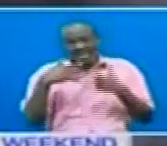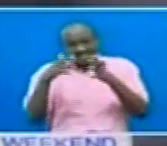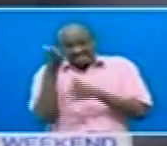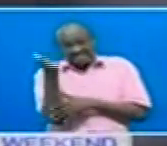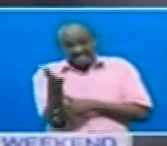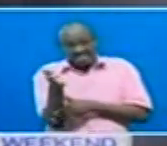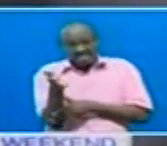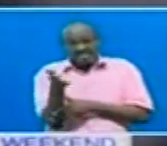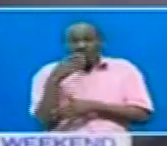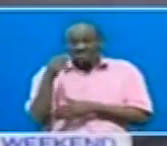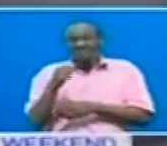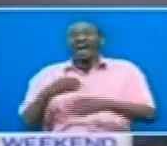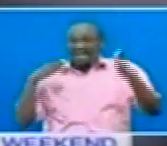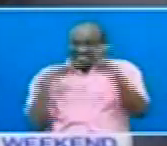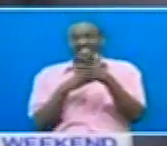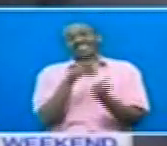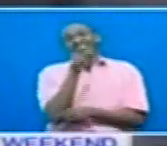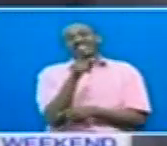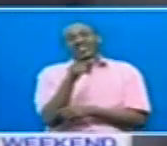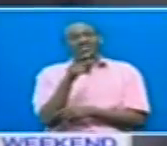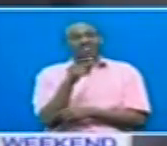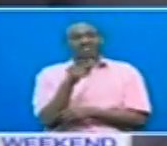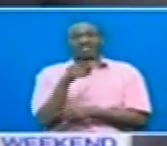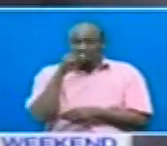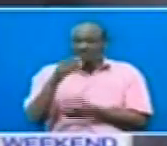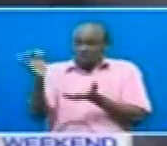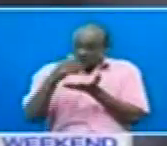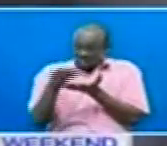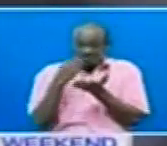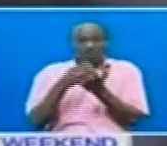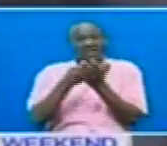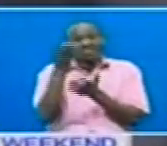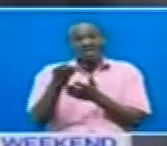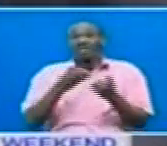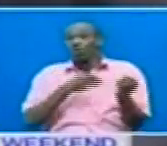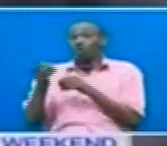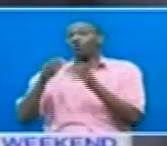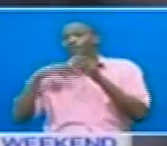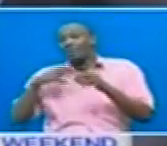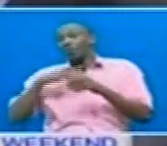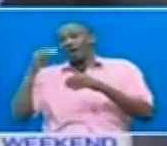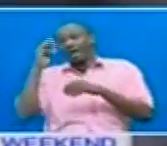who are protesting are defending were collecting money at the gates and taking to some of those MPs